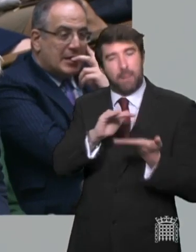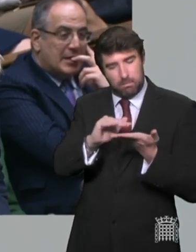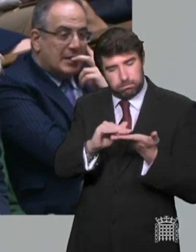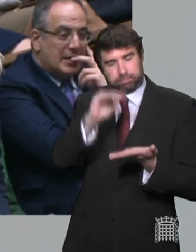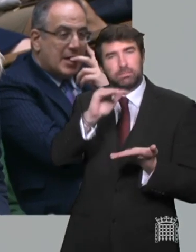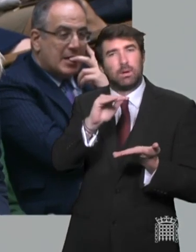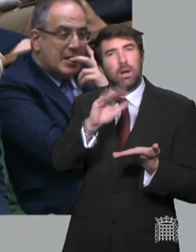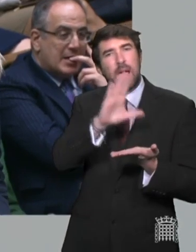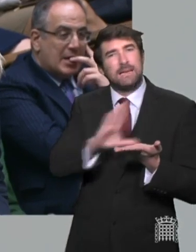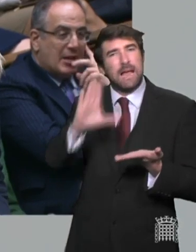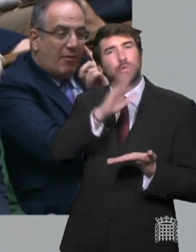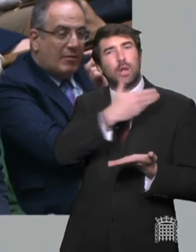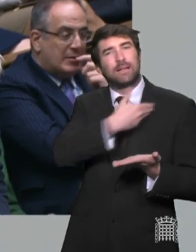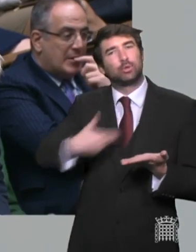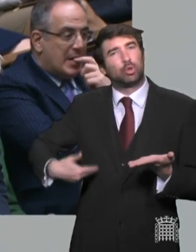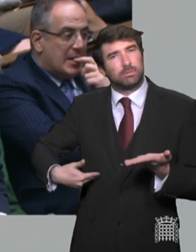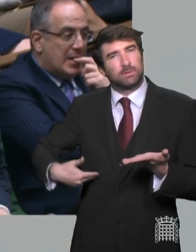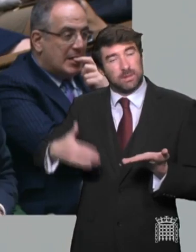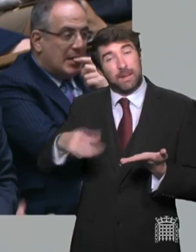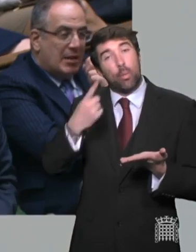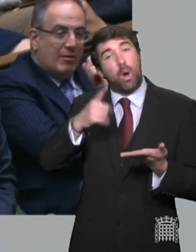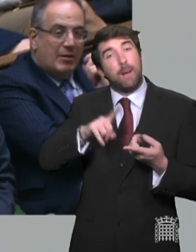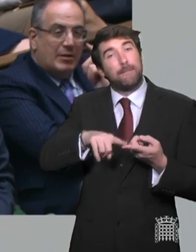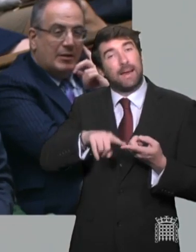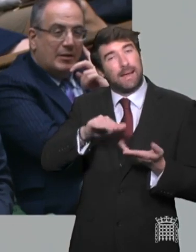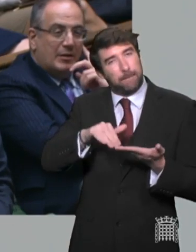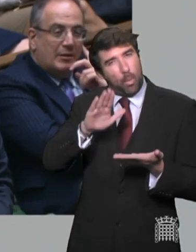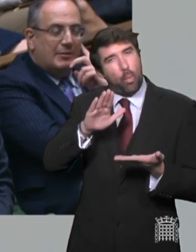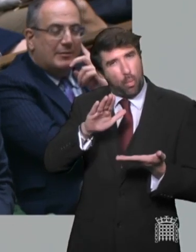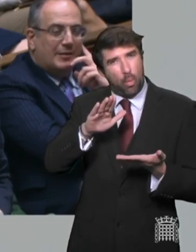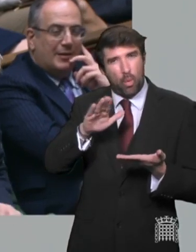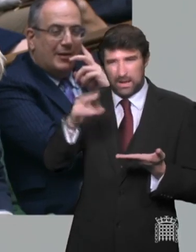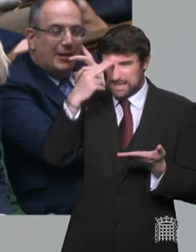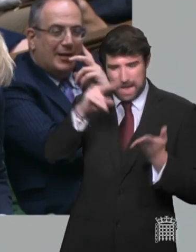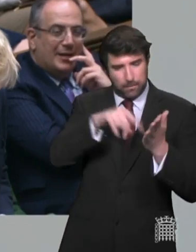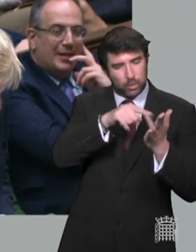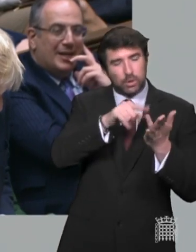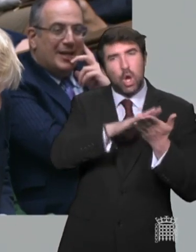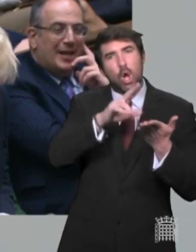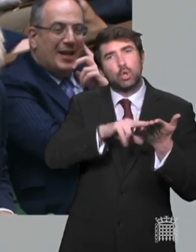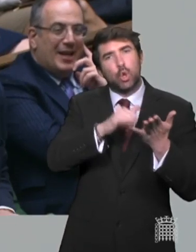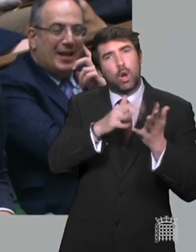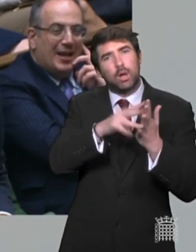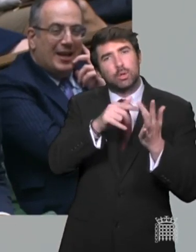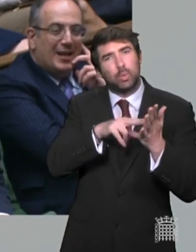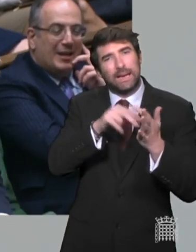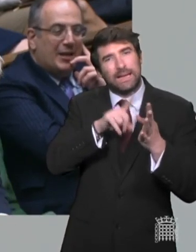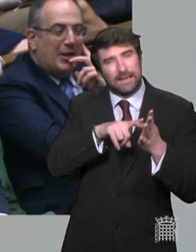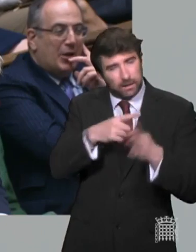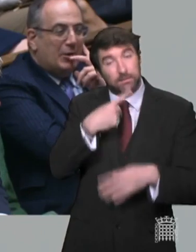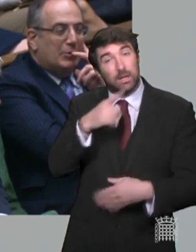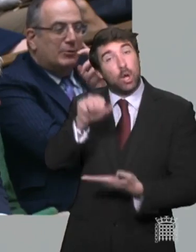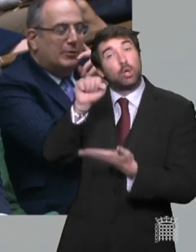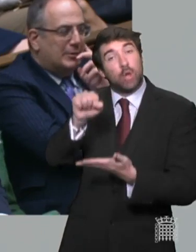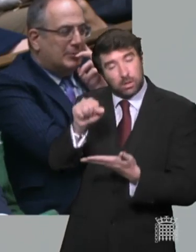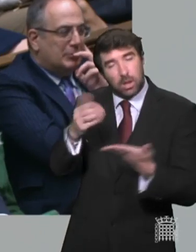to pay for National Health Service. He said, "I'm absolutely delighted," there's a guy called John Swinney, "I'm absolutely delighted that the Chancellor of the Exchequer has